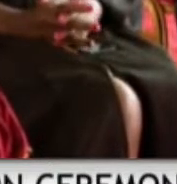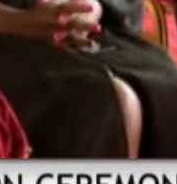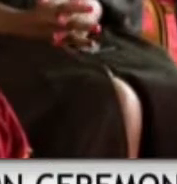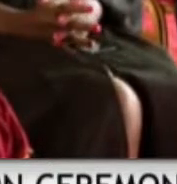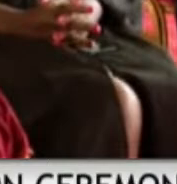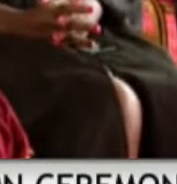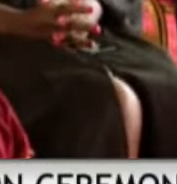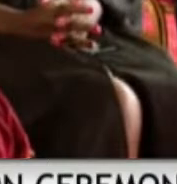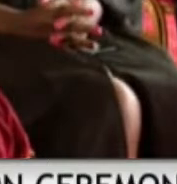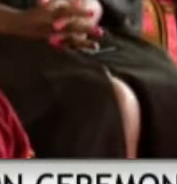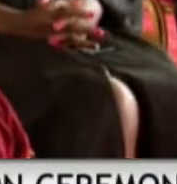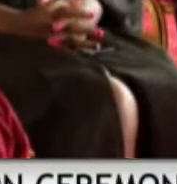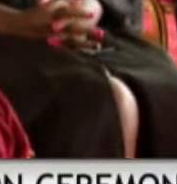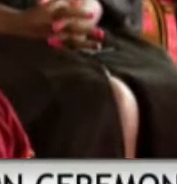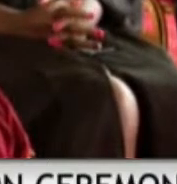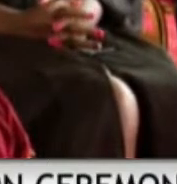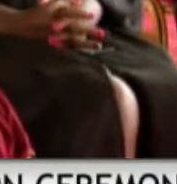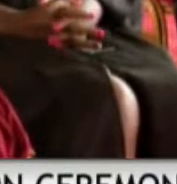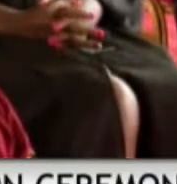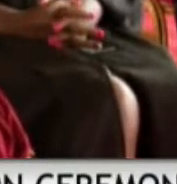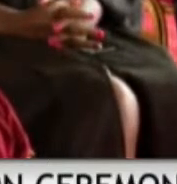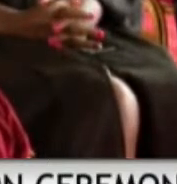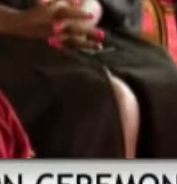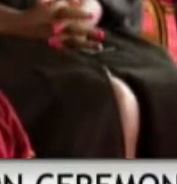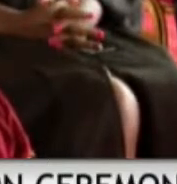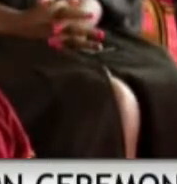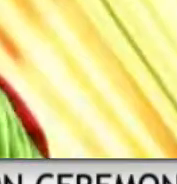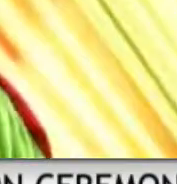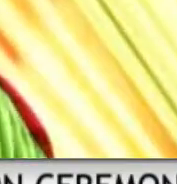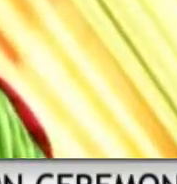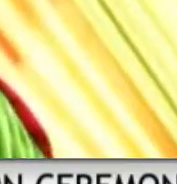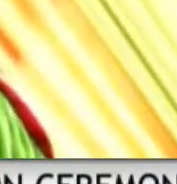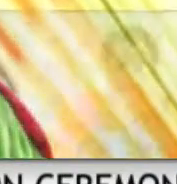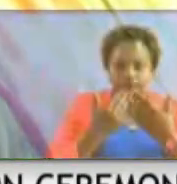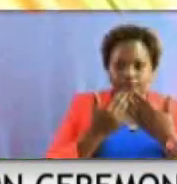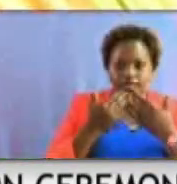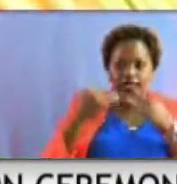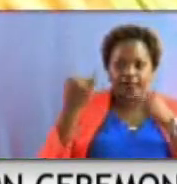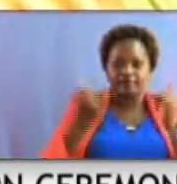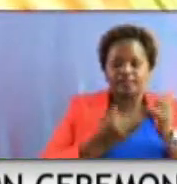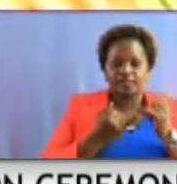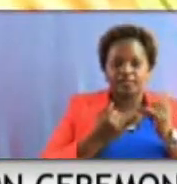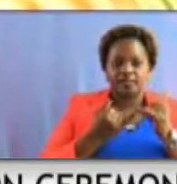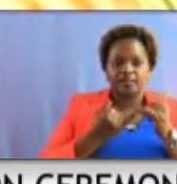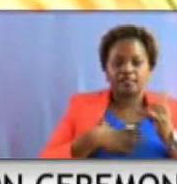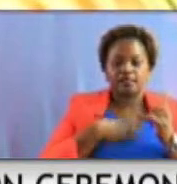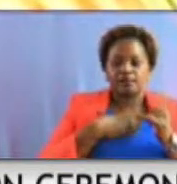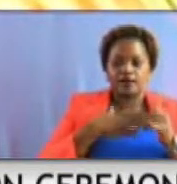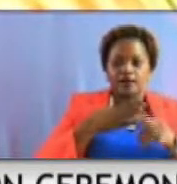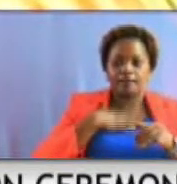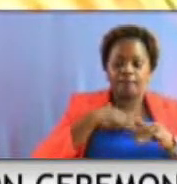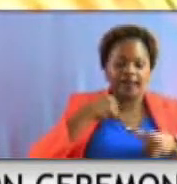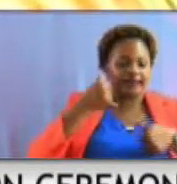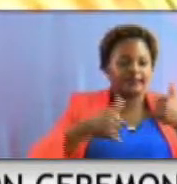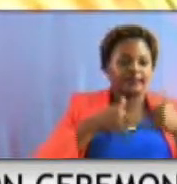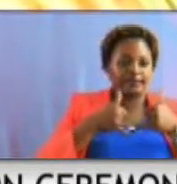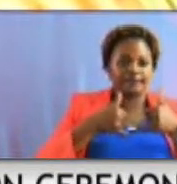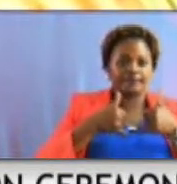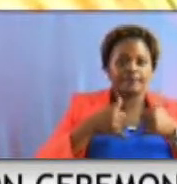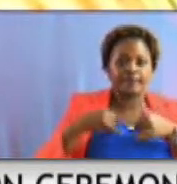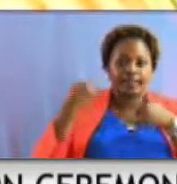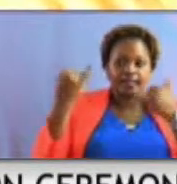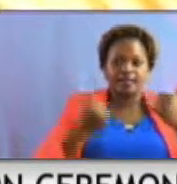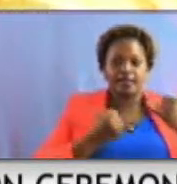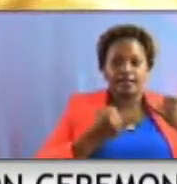Thank you, our chief guest. And now it is my pleasure to invite